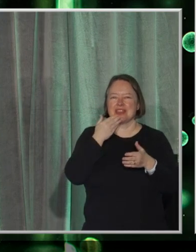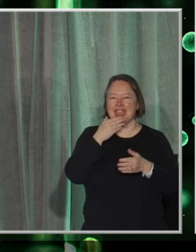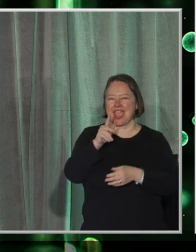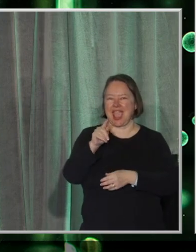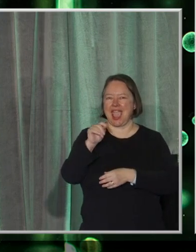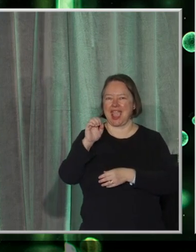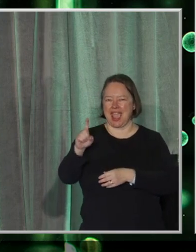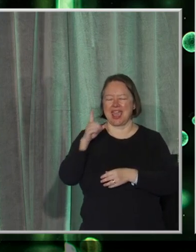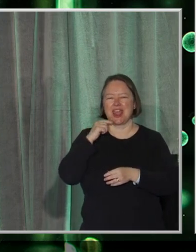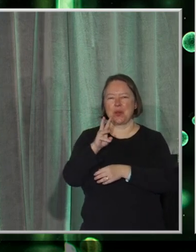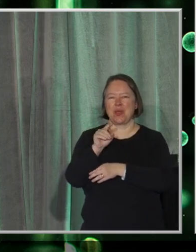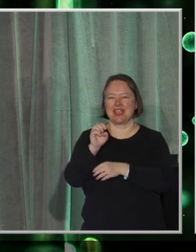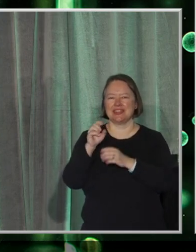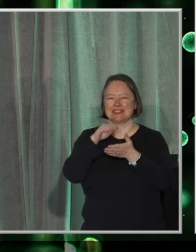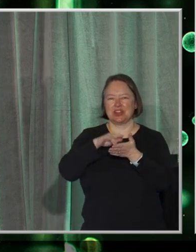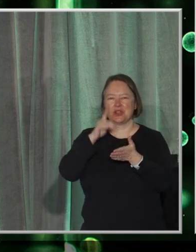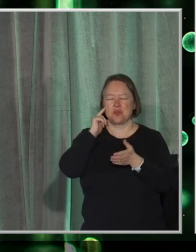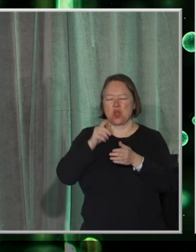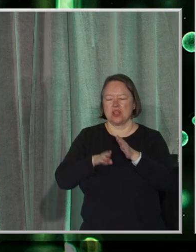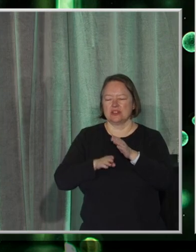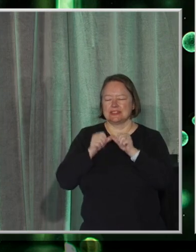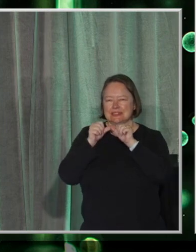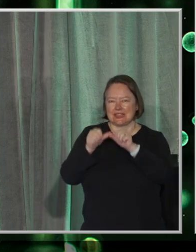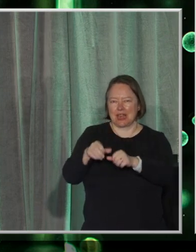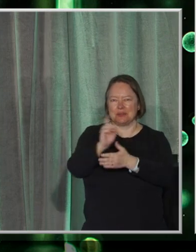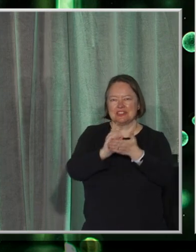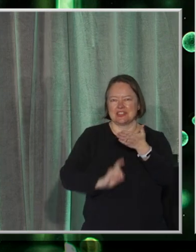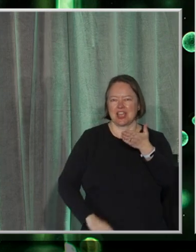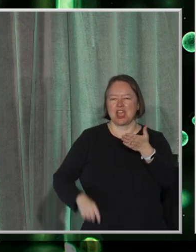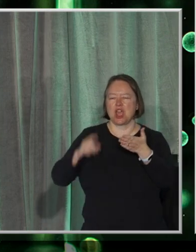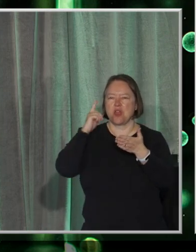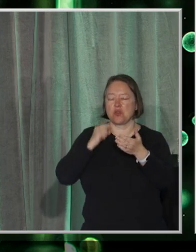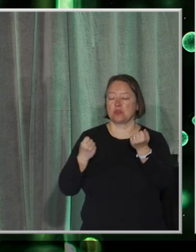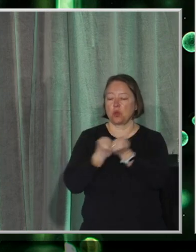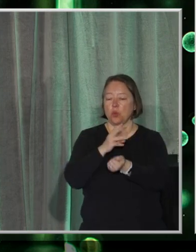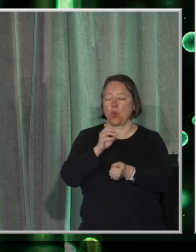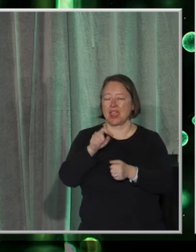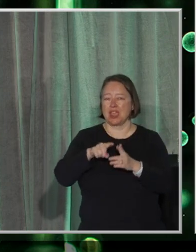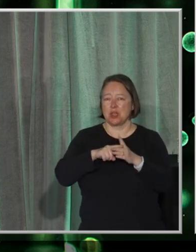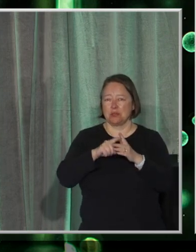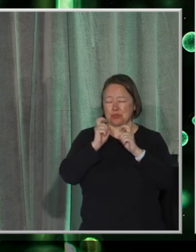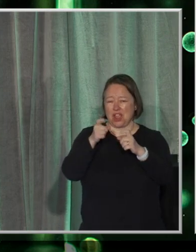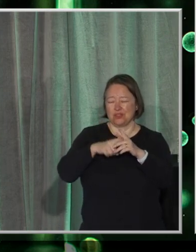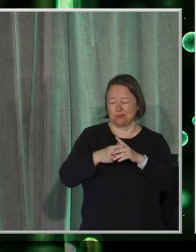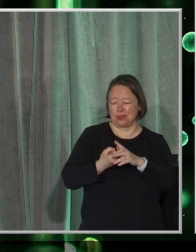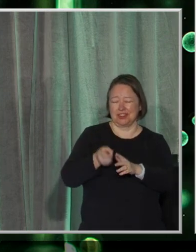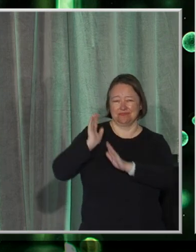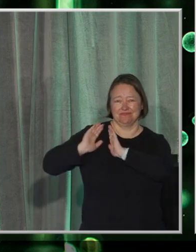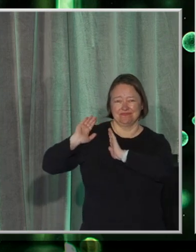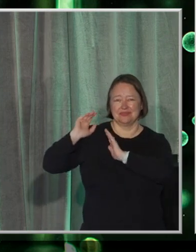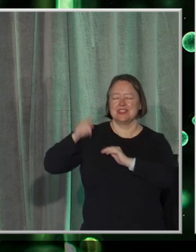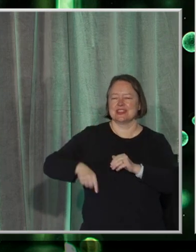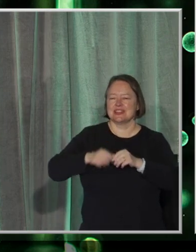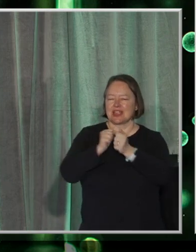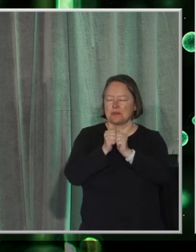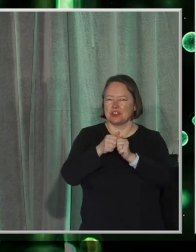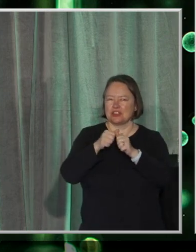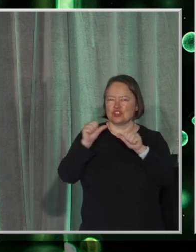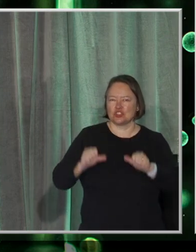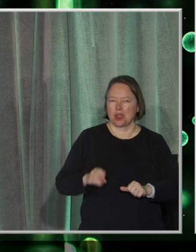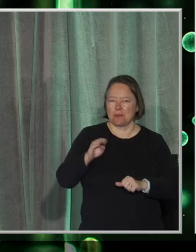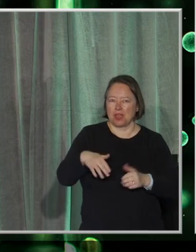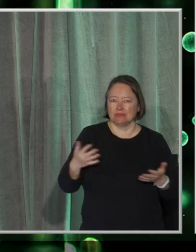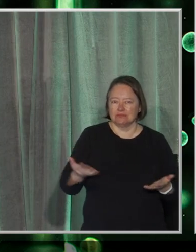KCAD and its Wege Center for Sustainable Design for supporting Wege Prize from the beginning. This competition has been shaped by the